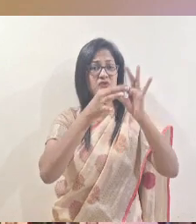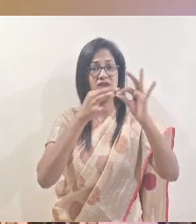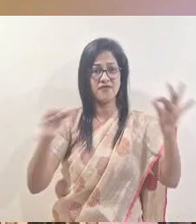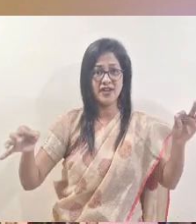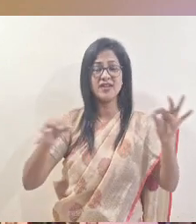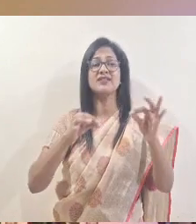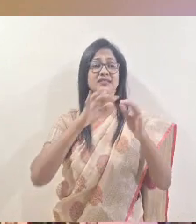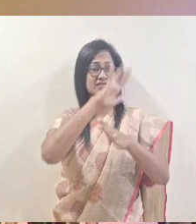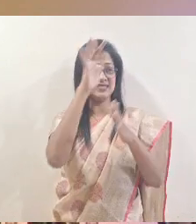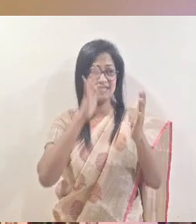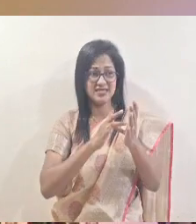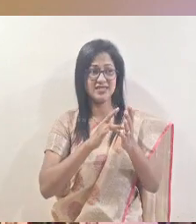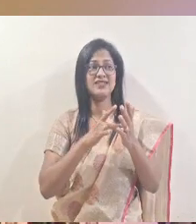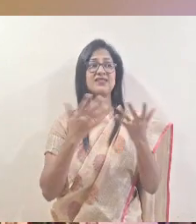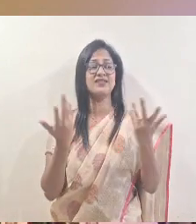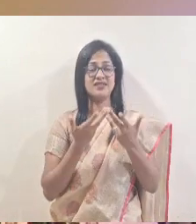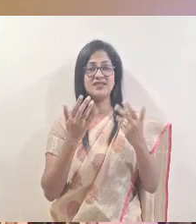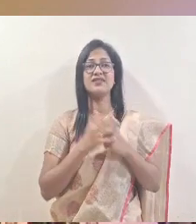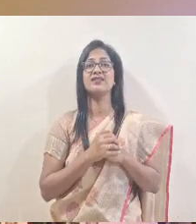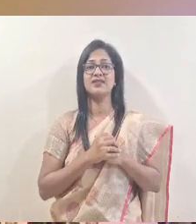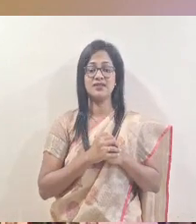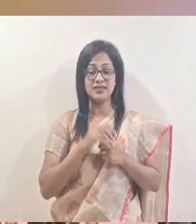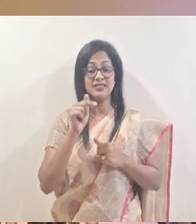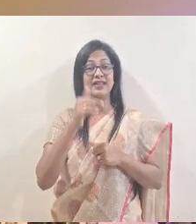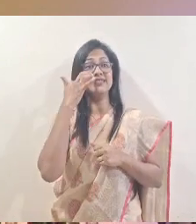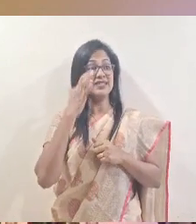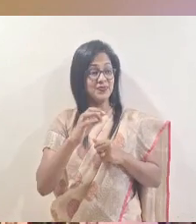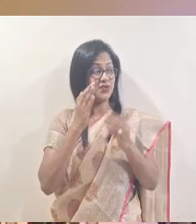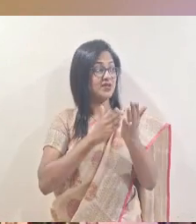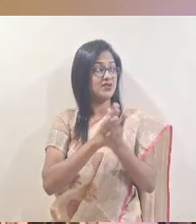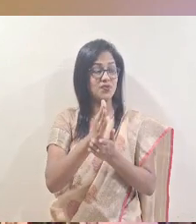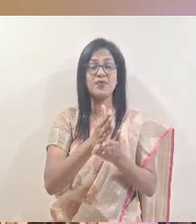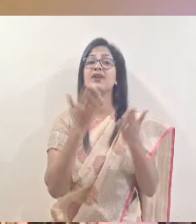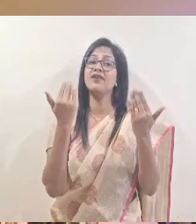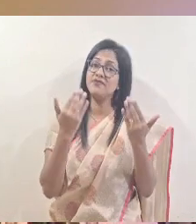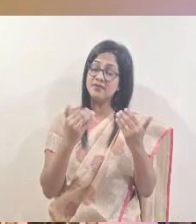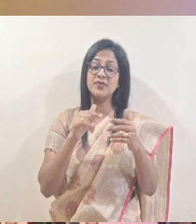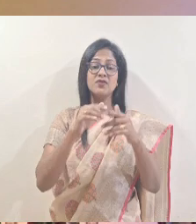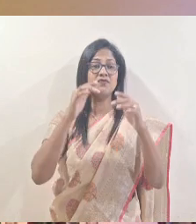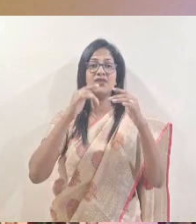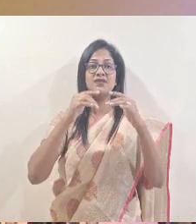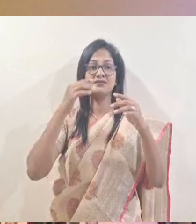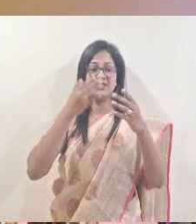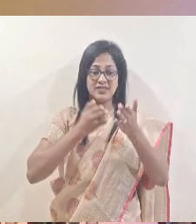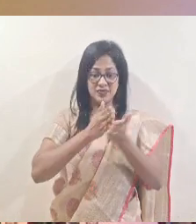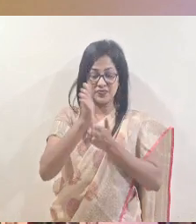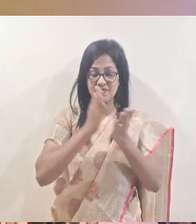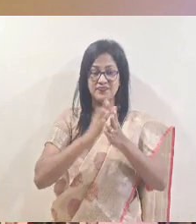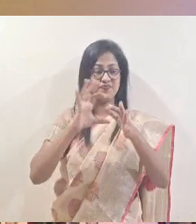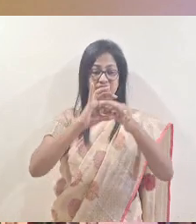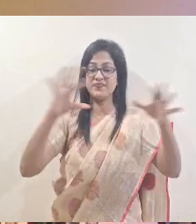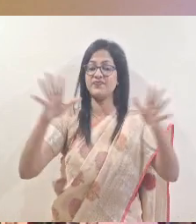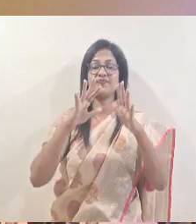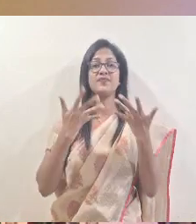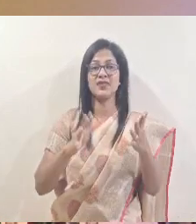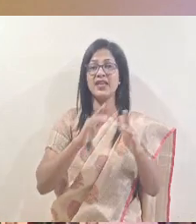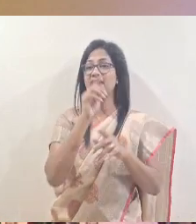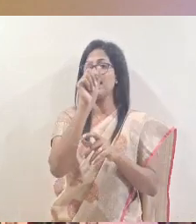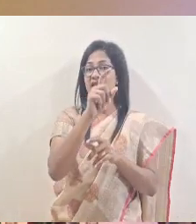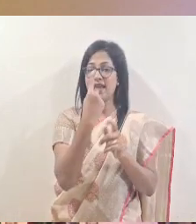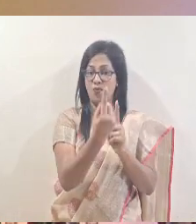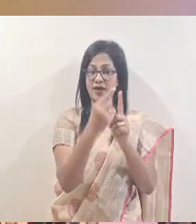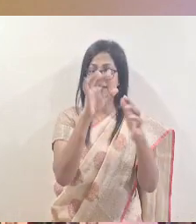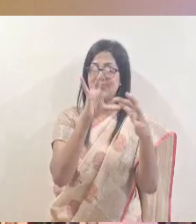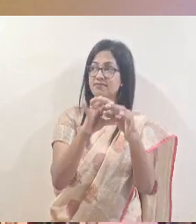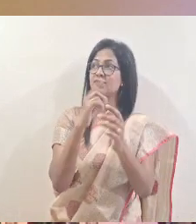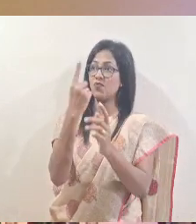segments and the centrality of the segment itself. This can be an important measure because it gives a disaggregate measure of individual link, where we can